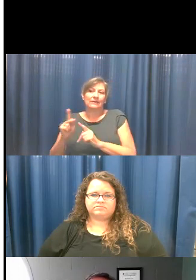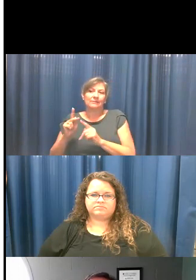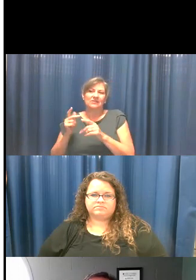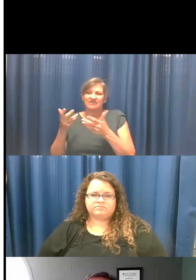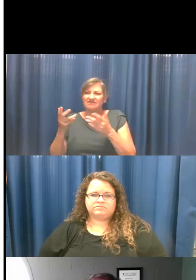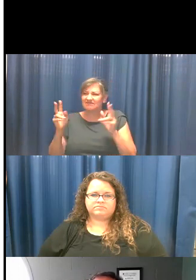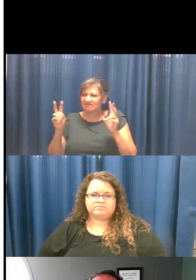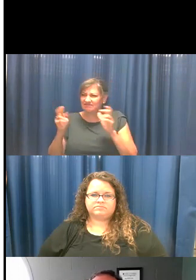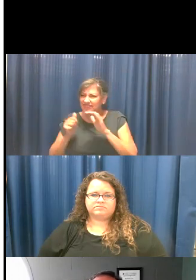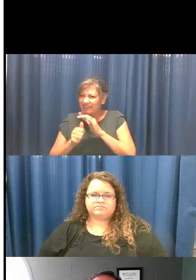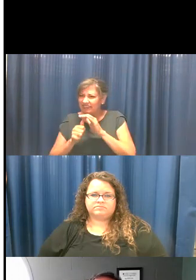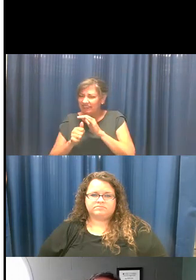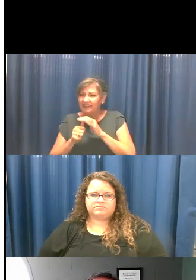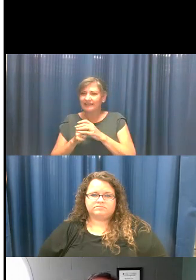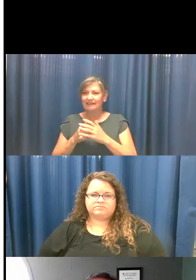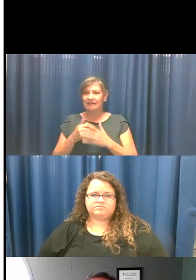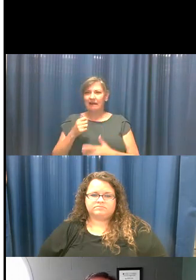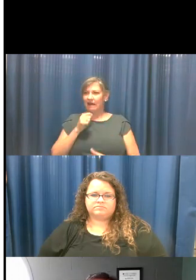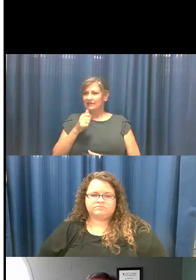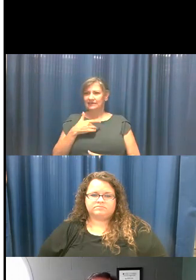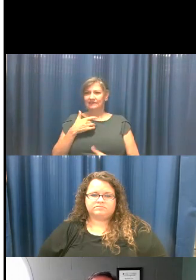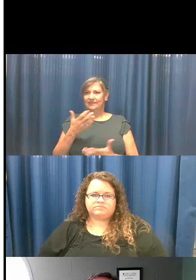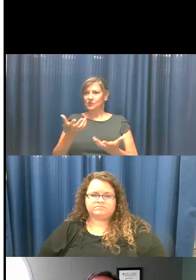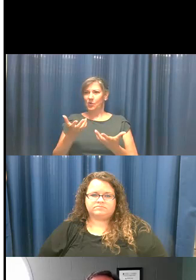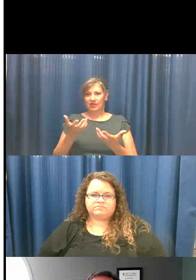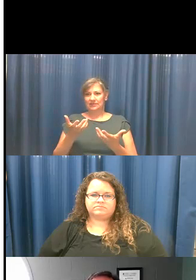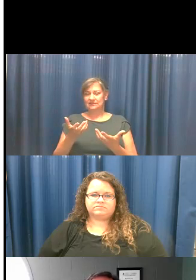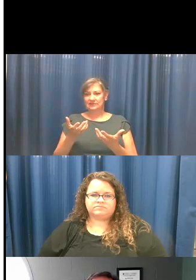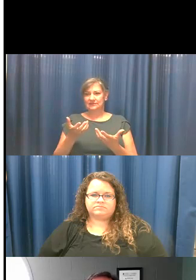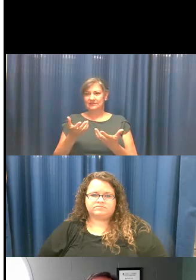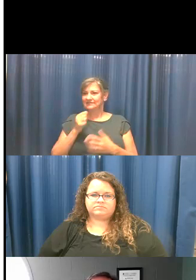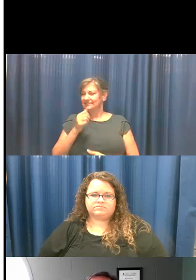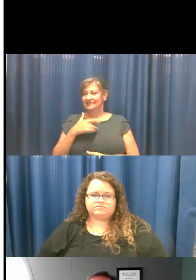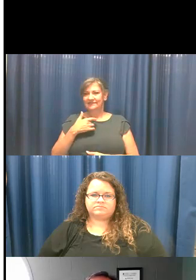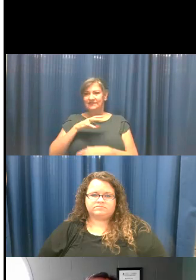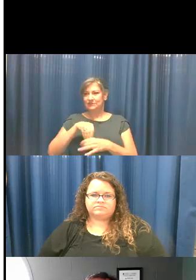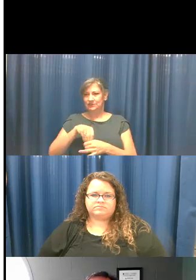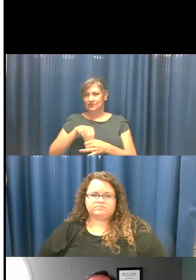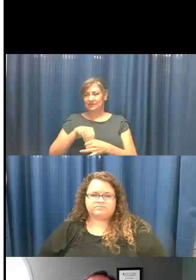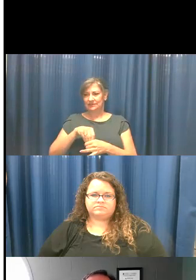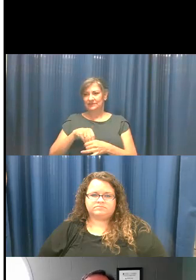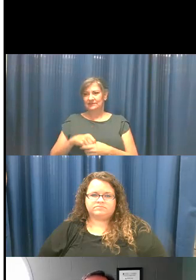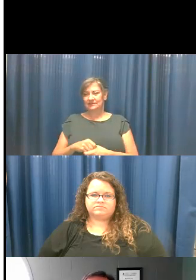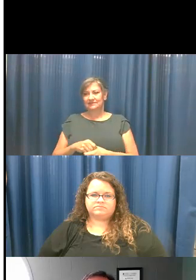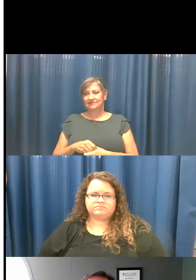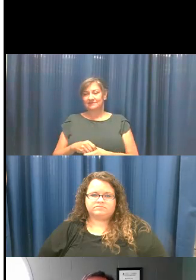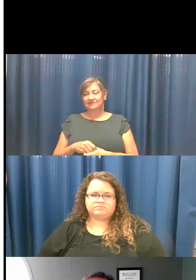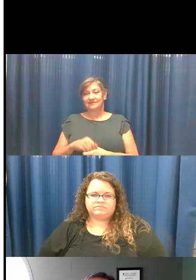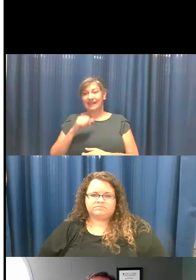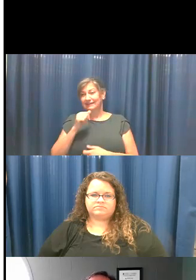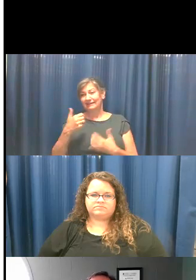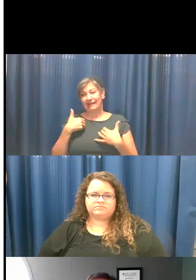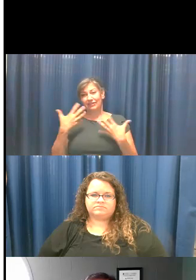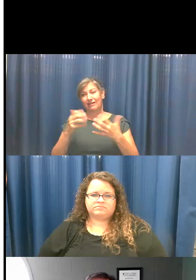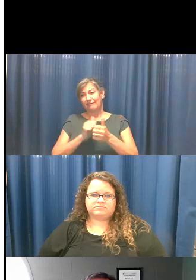And because I didn't feel wanted on the team and because I didn't feel included on the team, although I didn't have a lot of athletic ability,